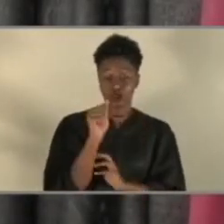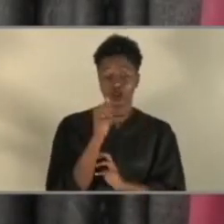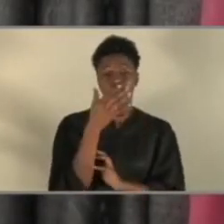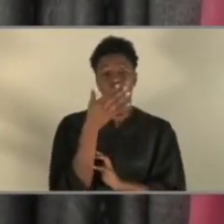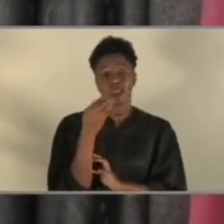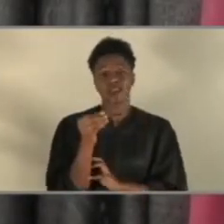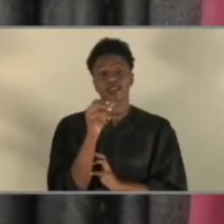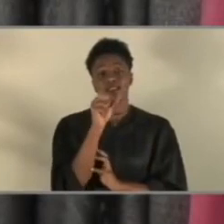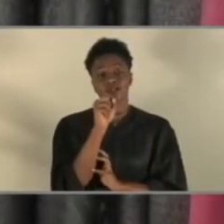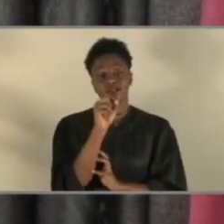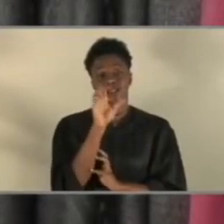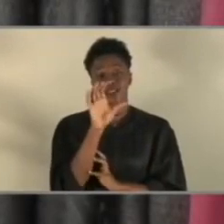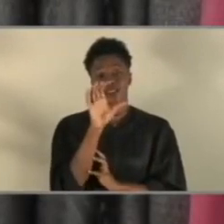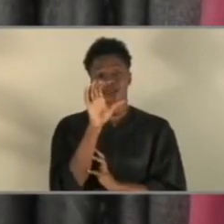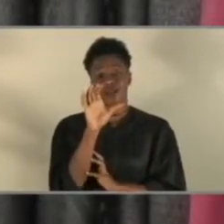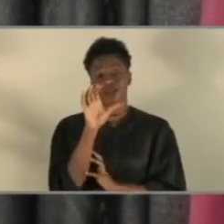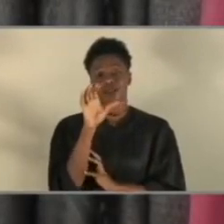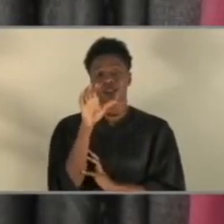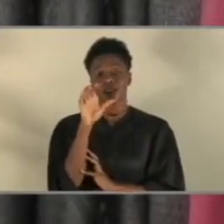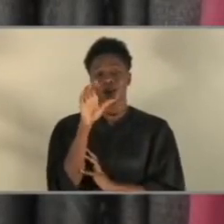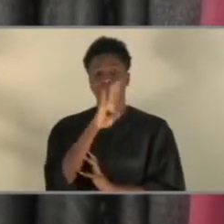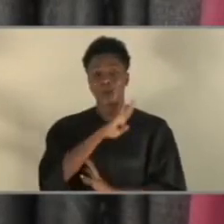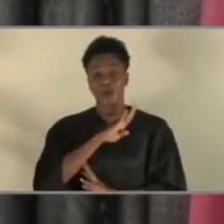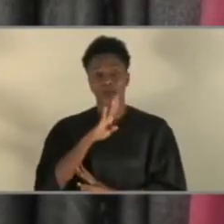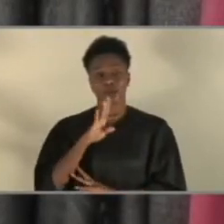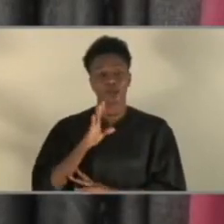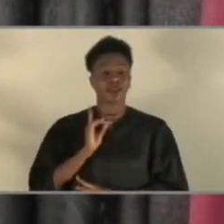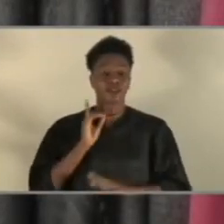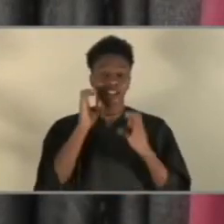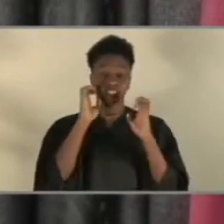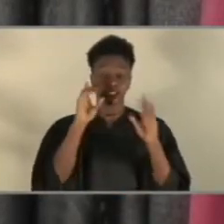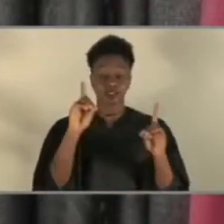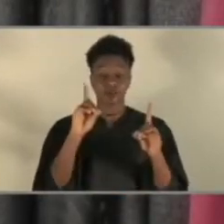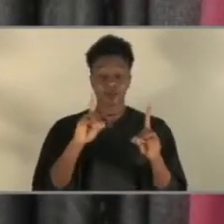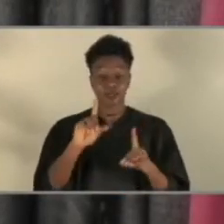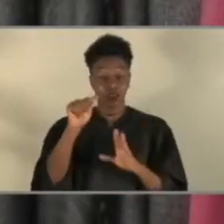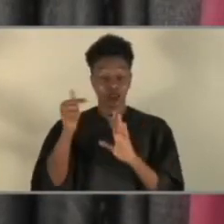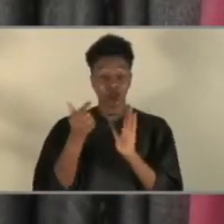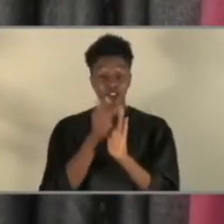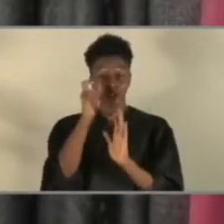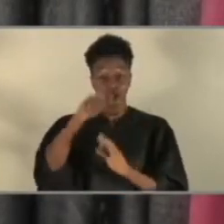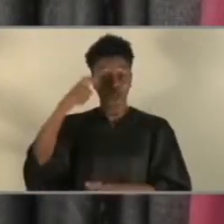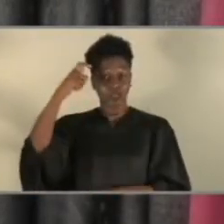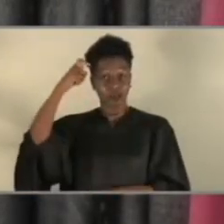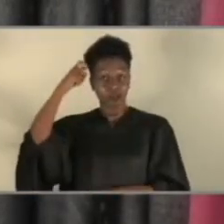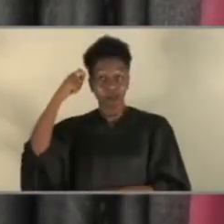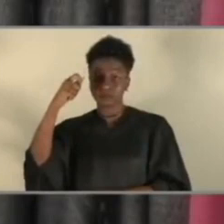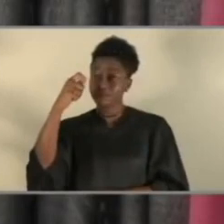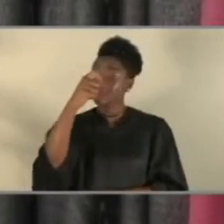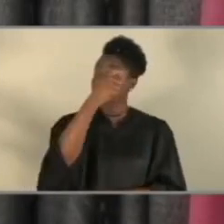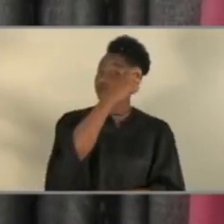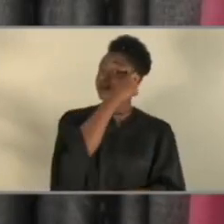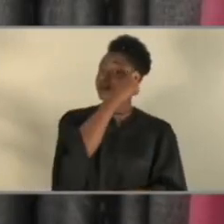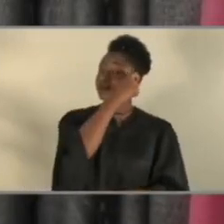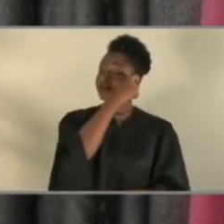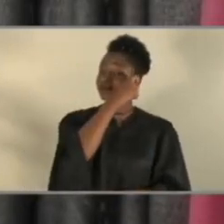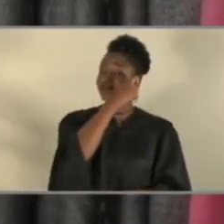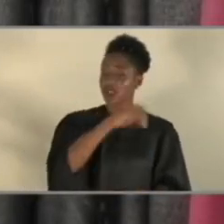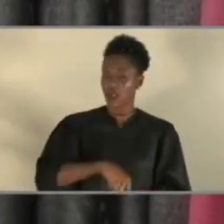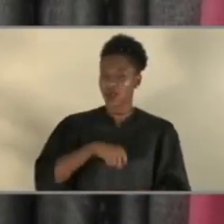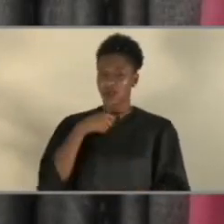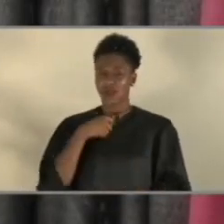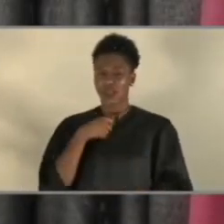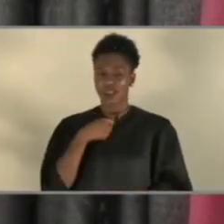Savannah-Chatham County Board of Education. Graduates, you may move your tassels. I proudly present